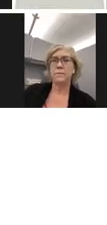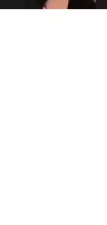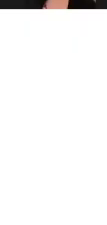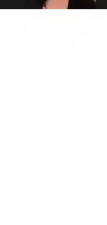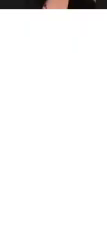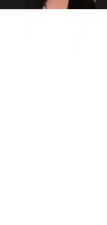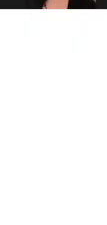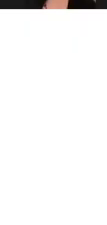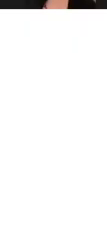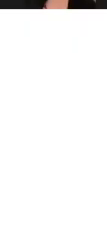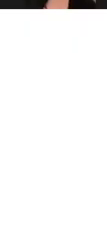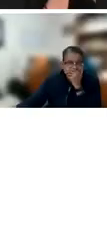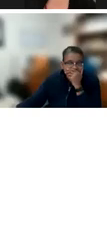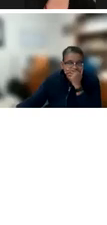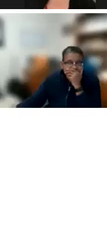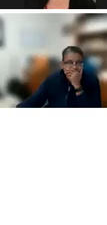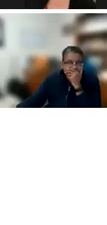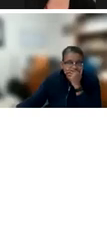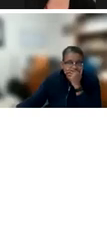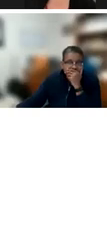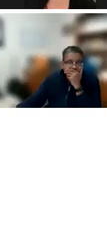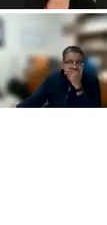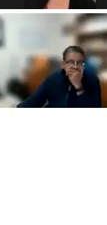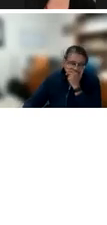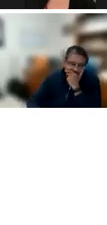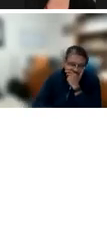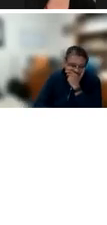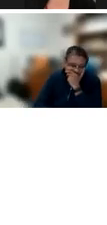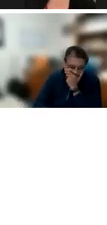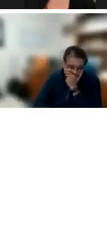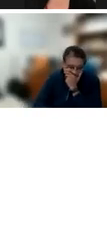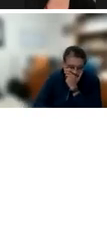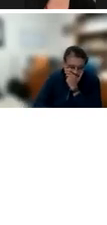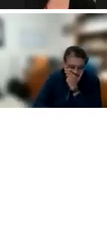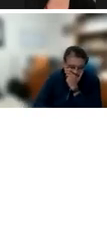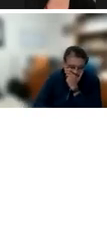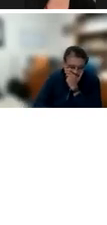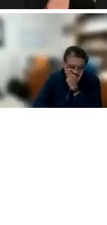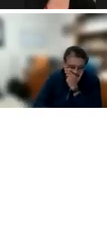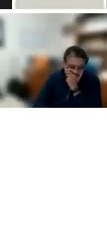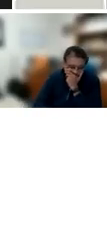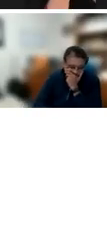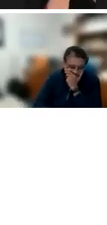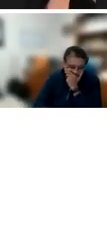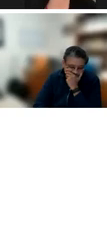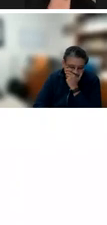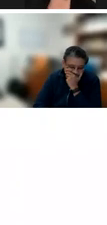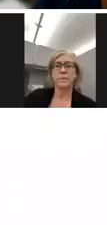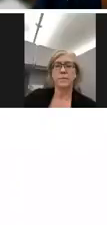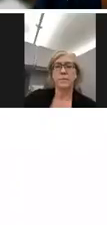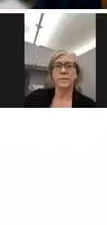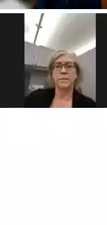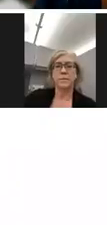unemployed, which means that individuals with disabilities have a weaker attachment to labor than those without.